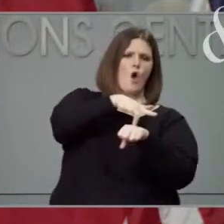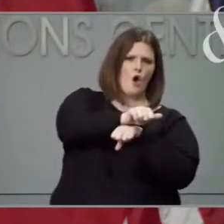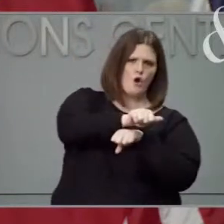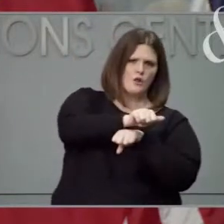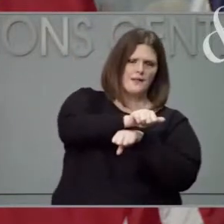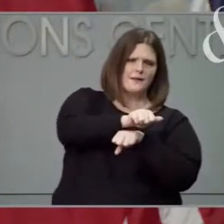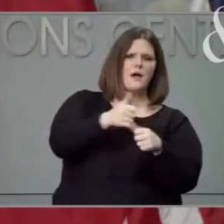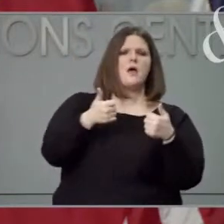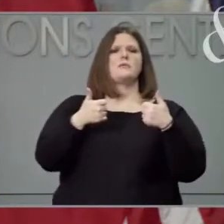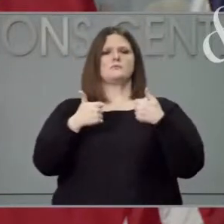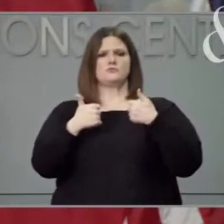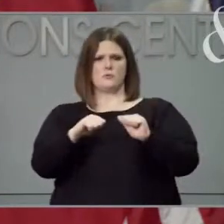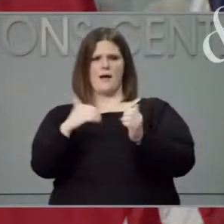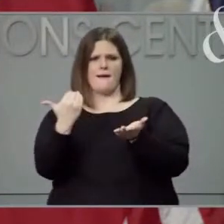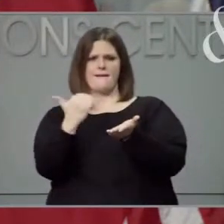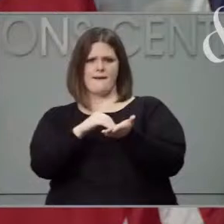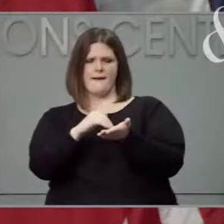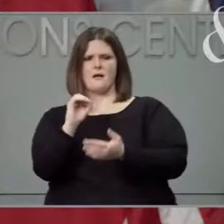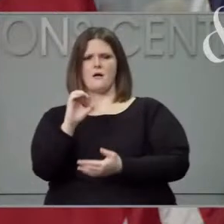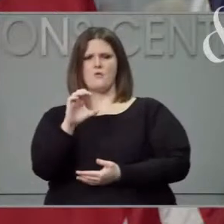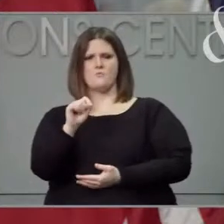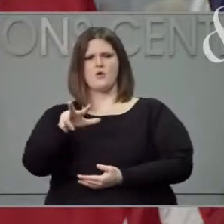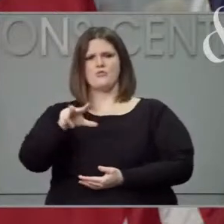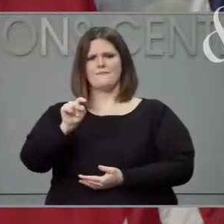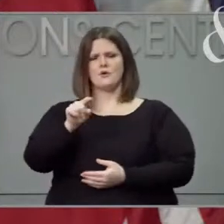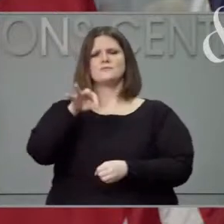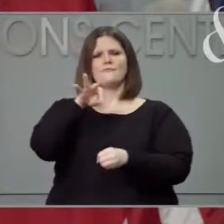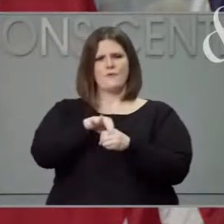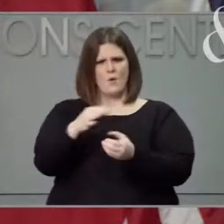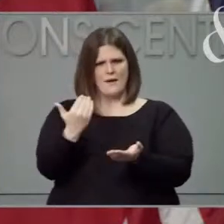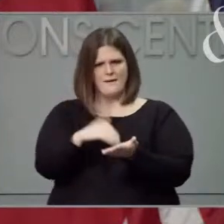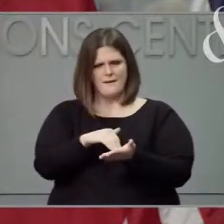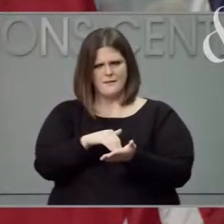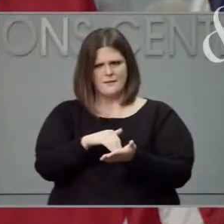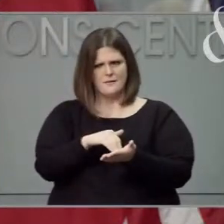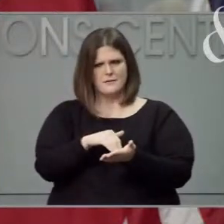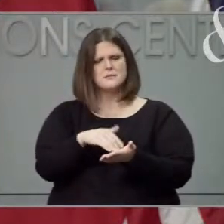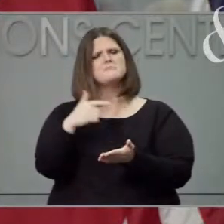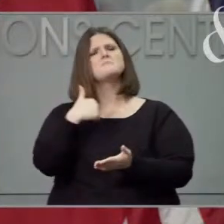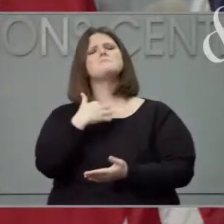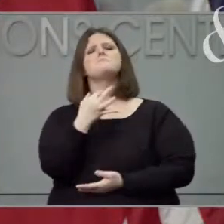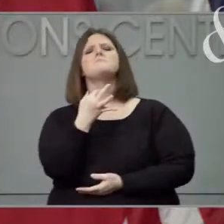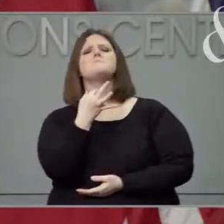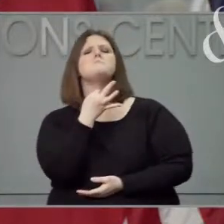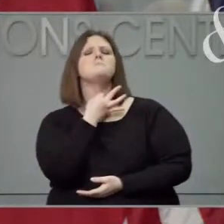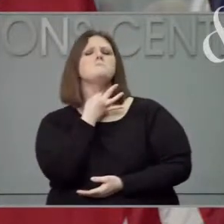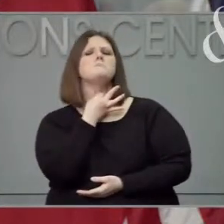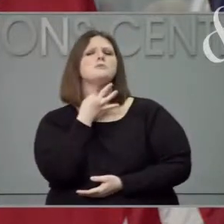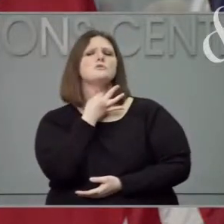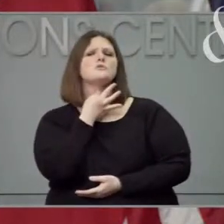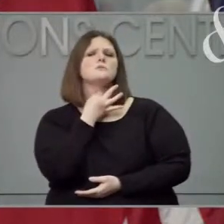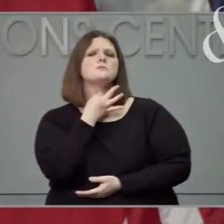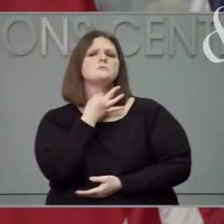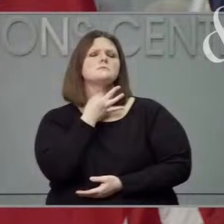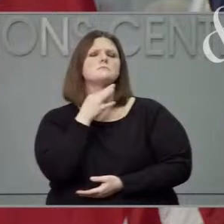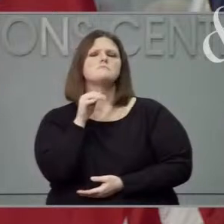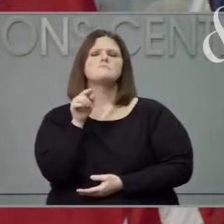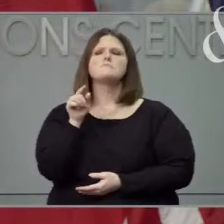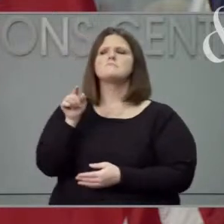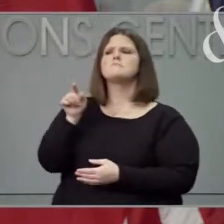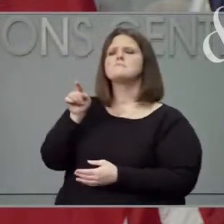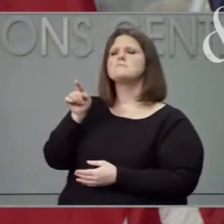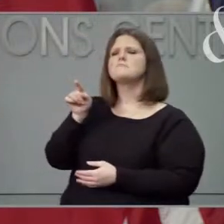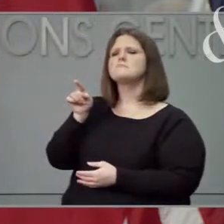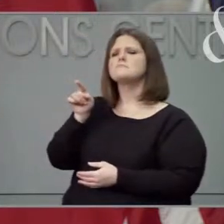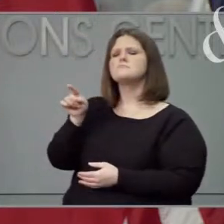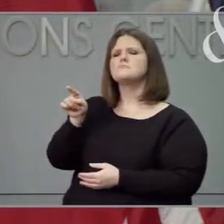do so, on October 31st. I'm wondering if you can tell us how